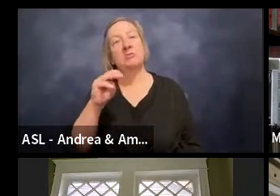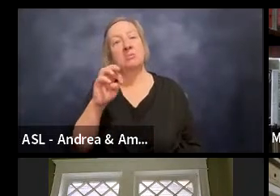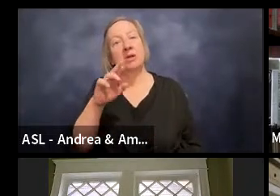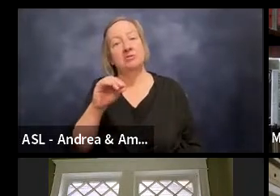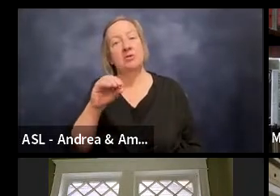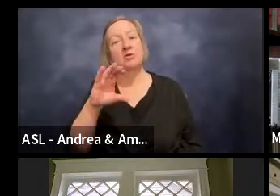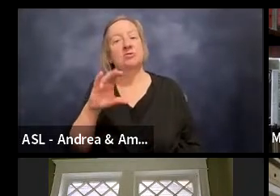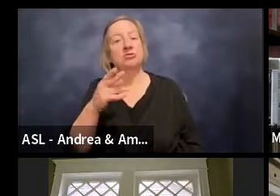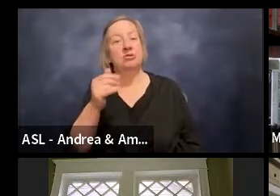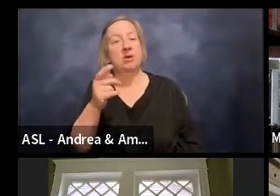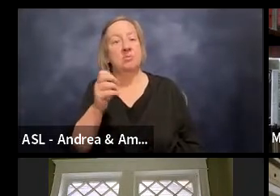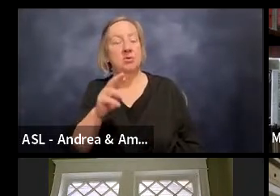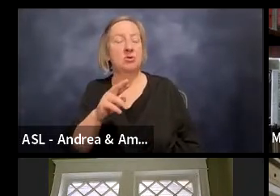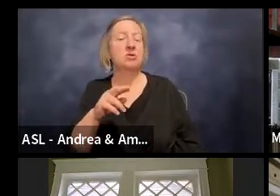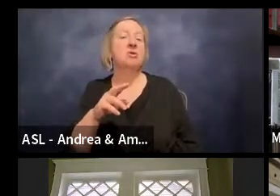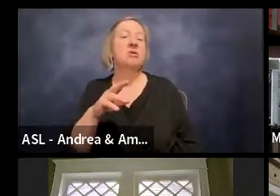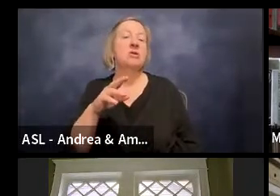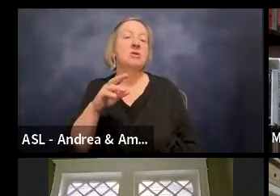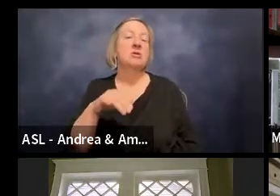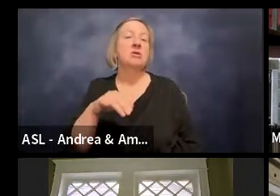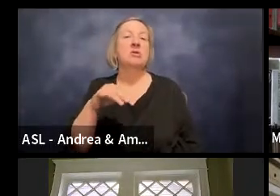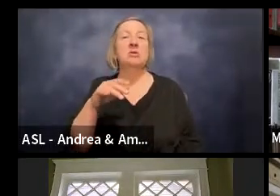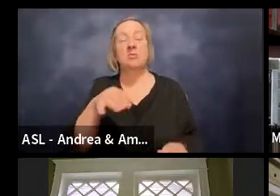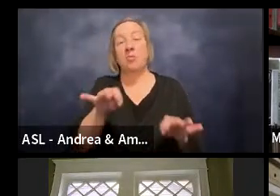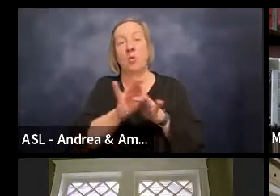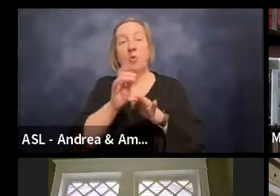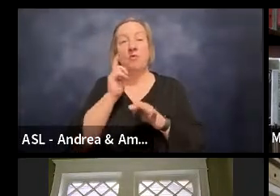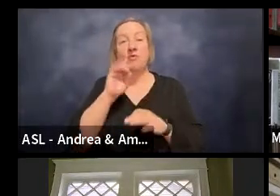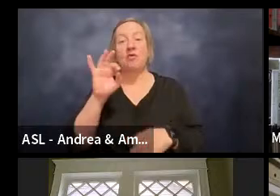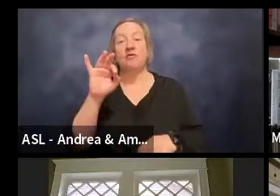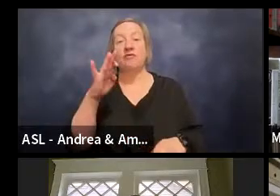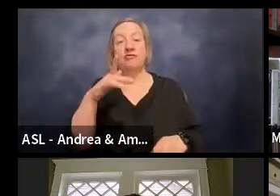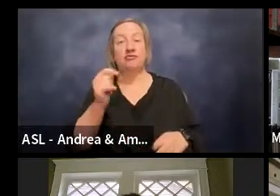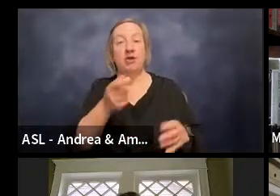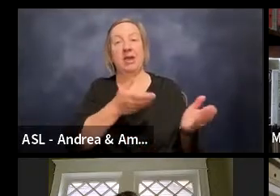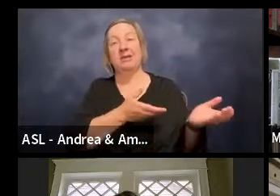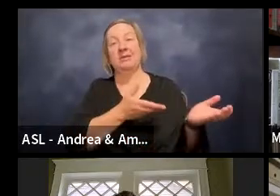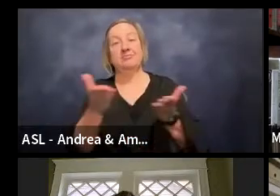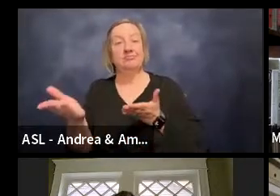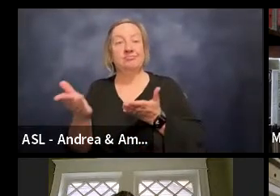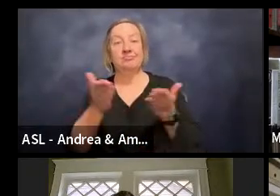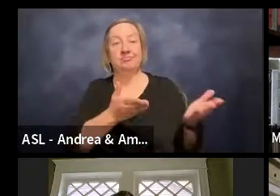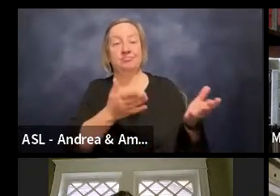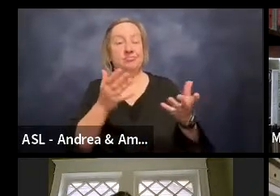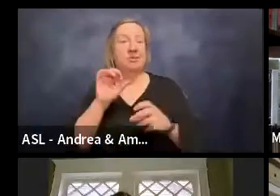small, so that freight can move easily back and forth. Something